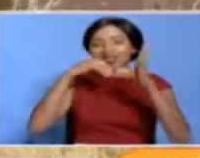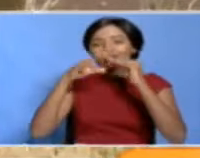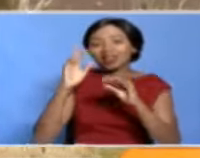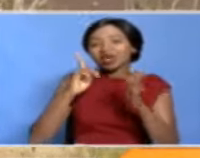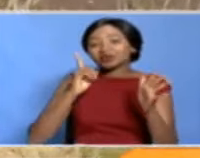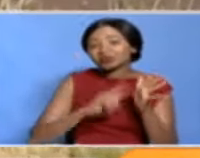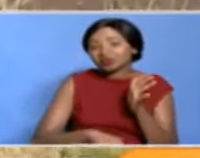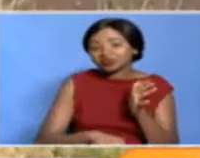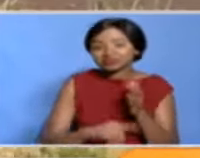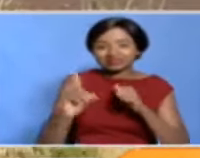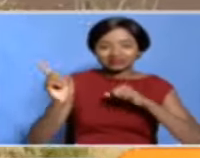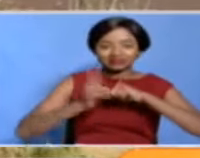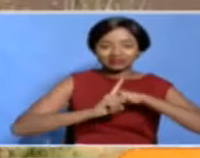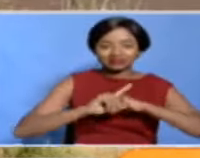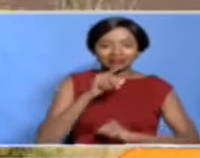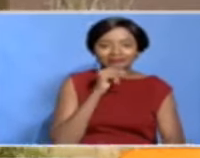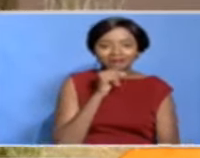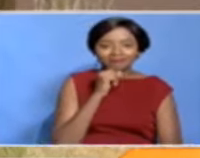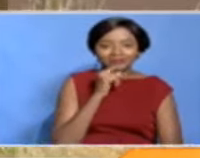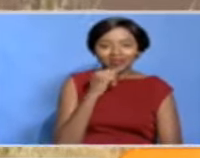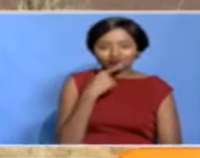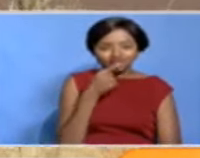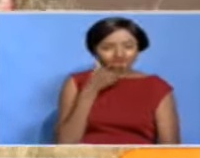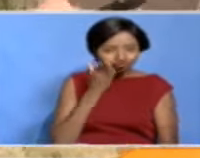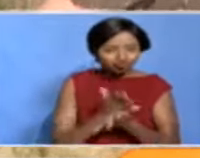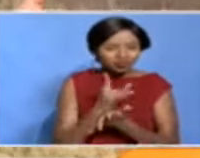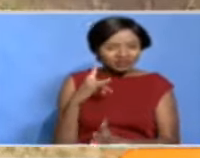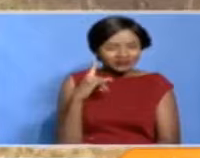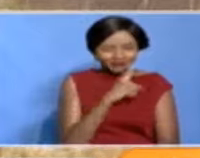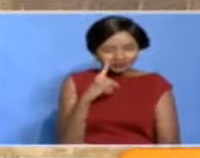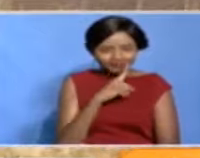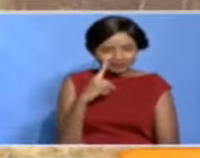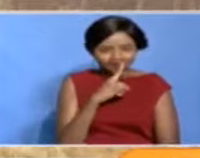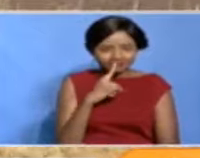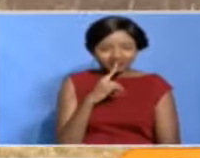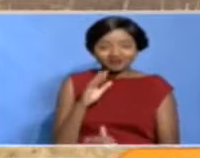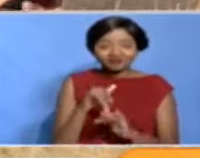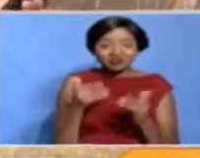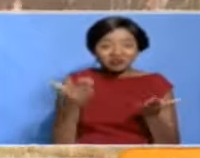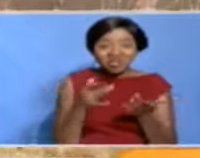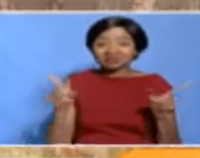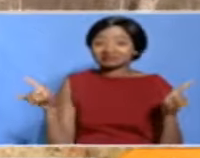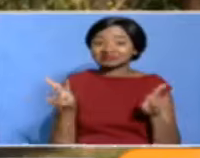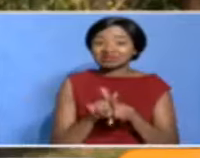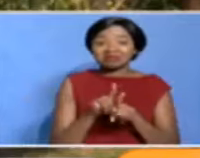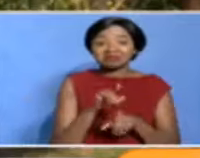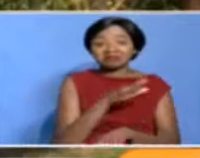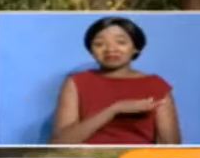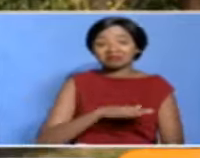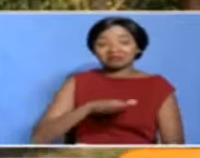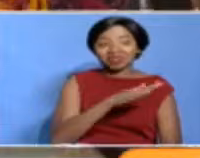that the six men who are said to be armed and dangerous actually come from the same area, which is this place.